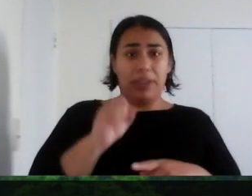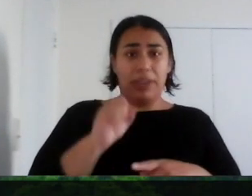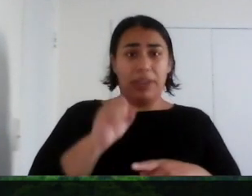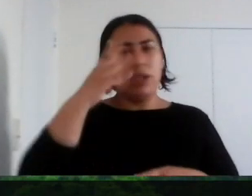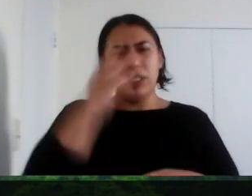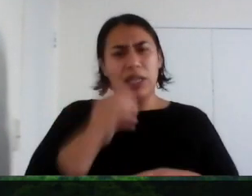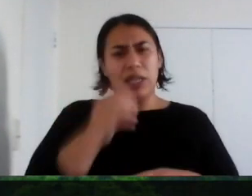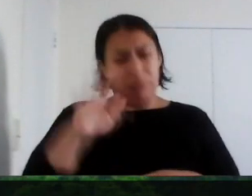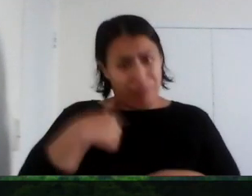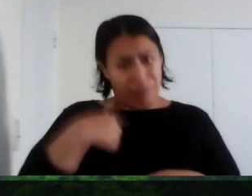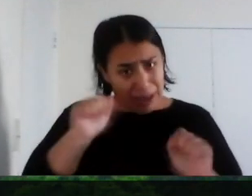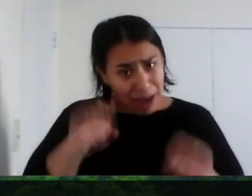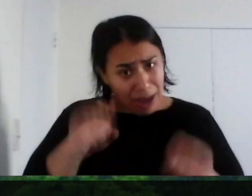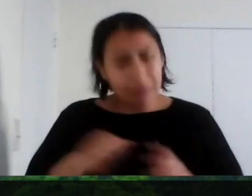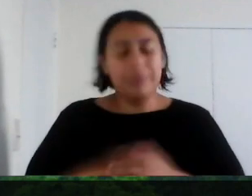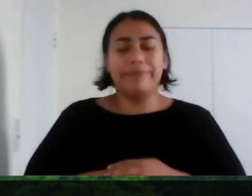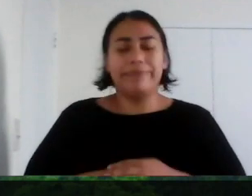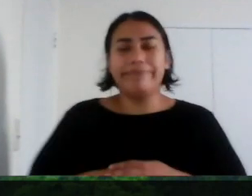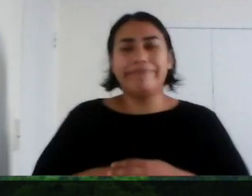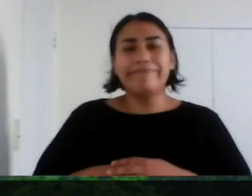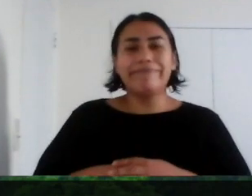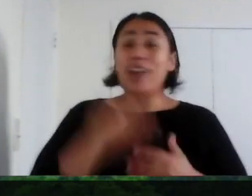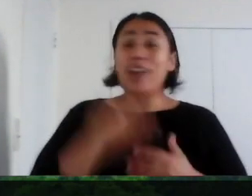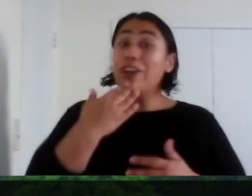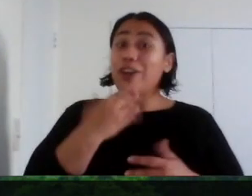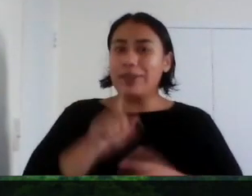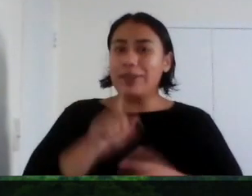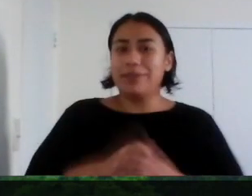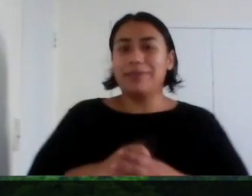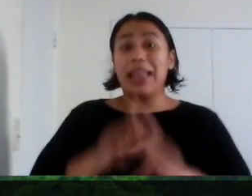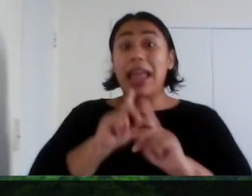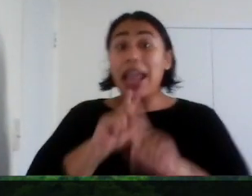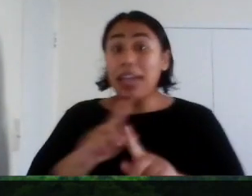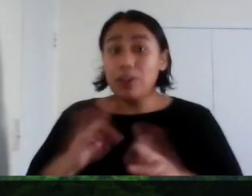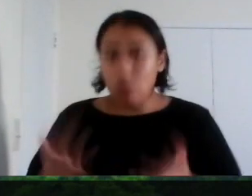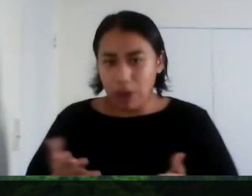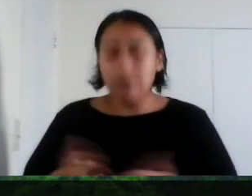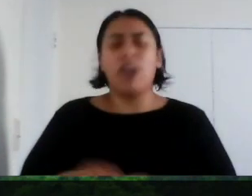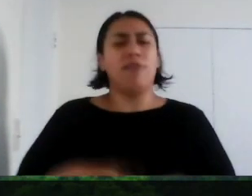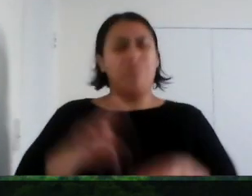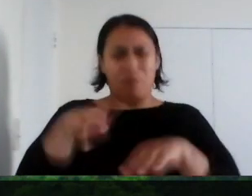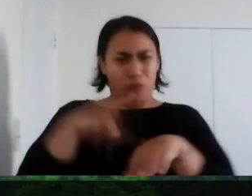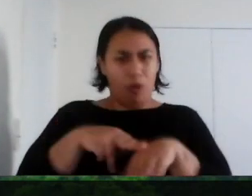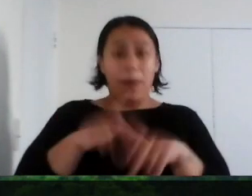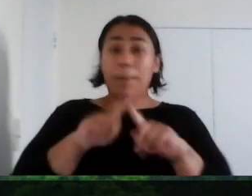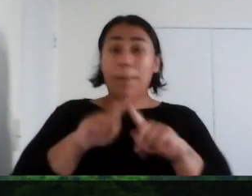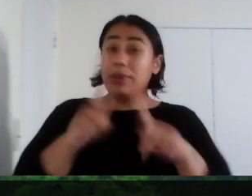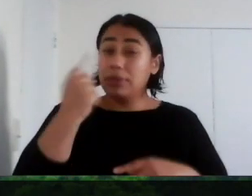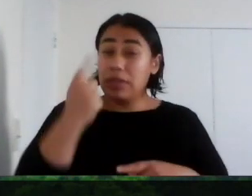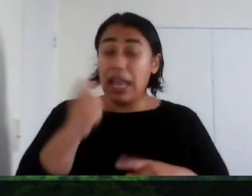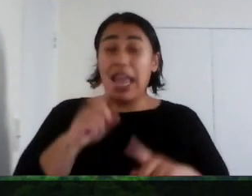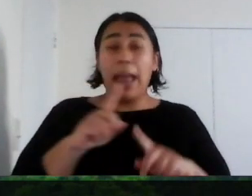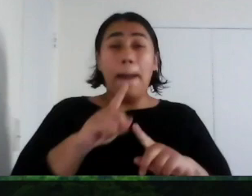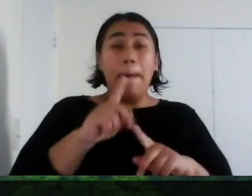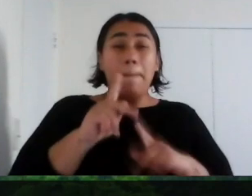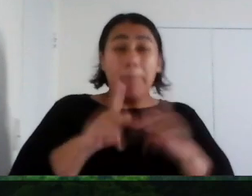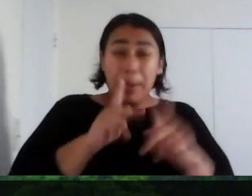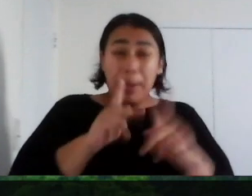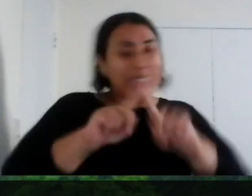uses cannabis for sleep. Will it also work for me? And can I try theirs? Now, every patient experience, as we have